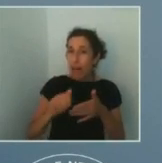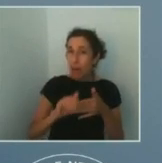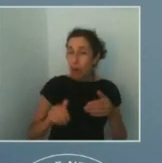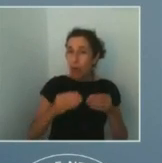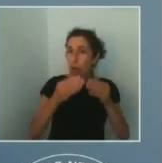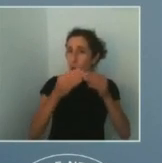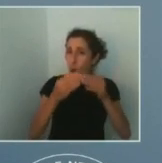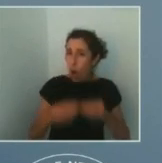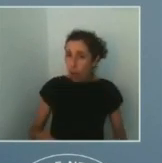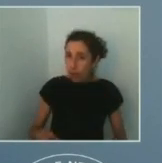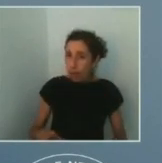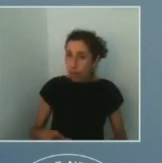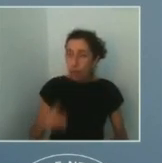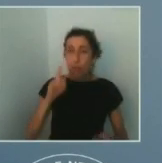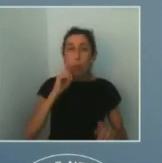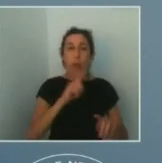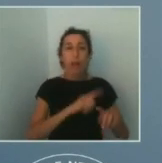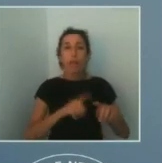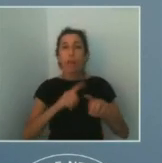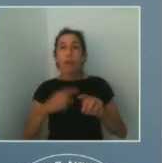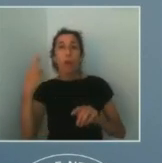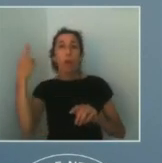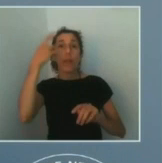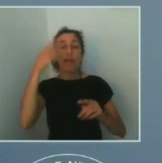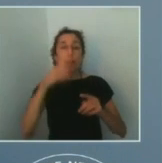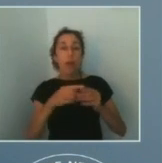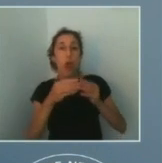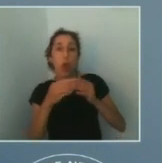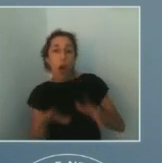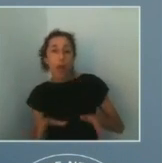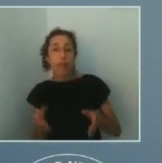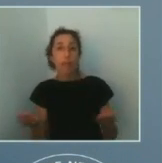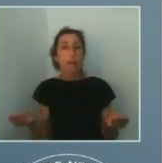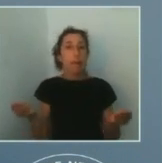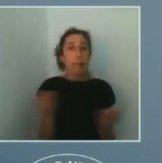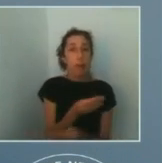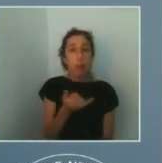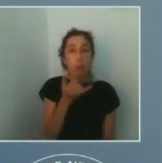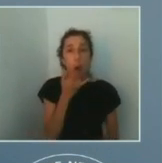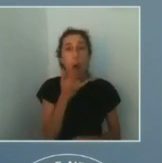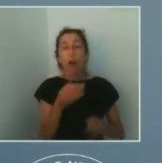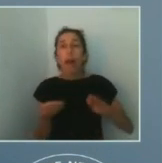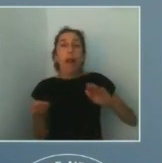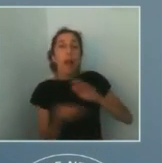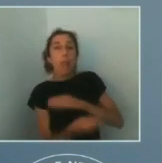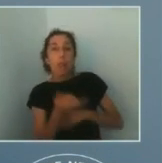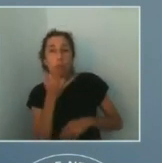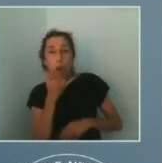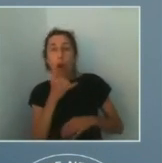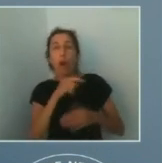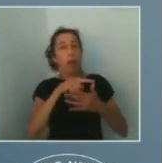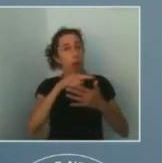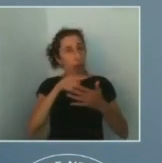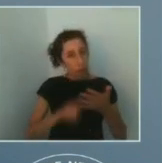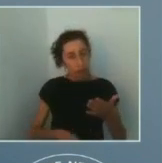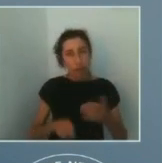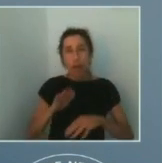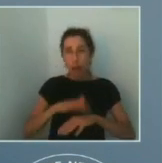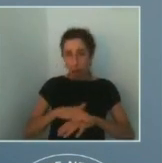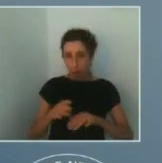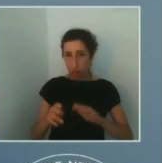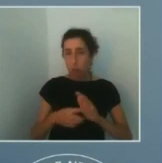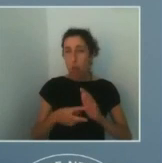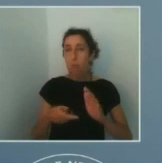this out. We have a bit of a statement from the NRA. This is from the NRA president, Carolyn